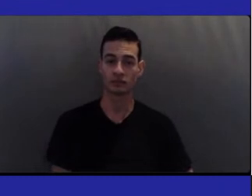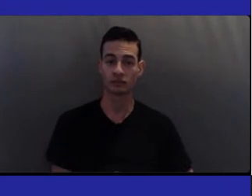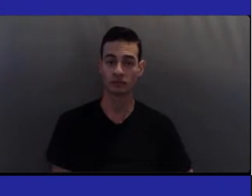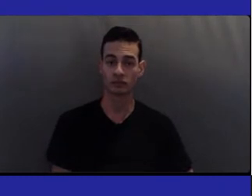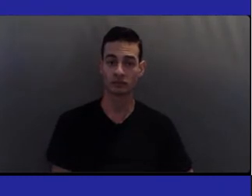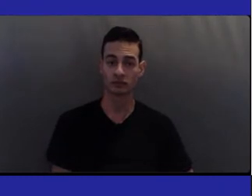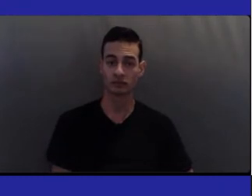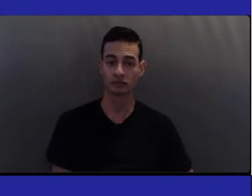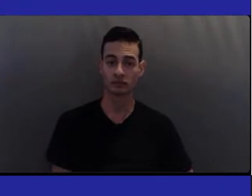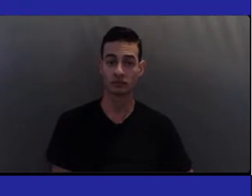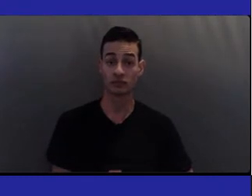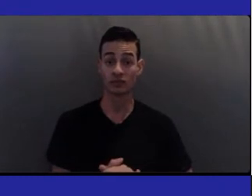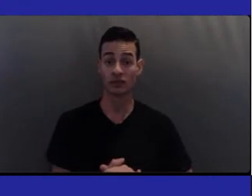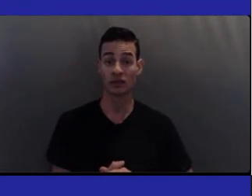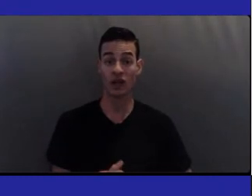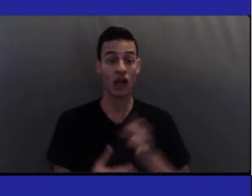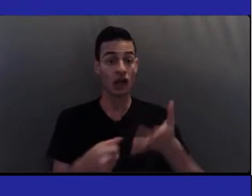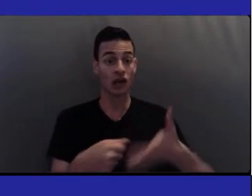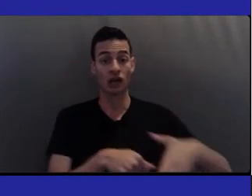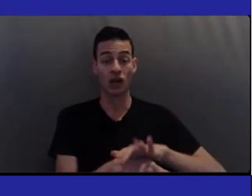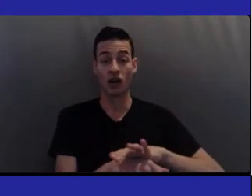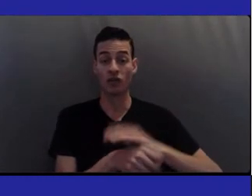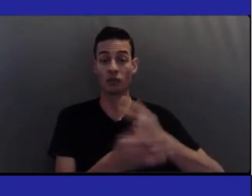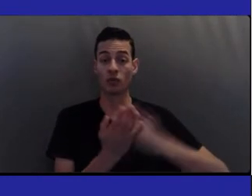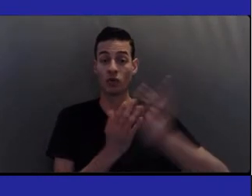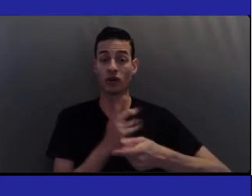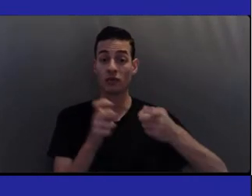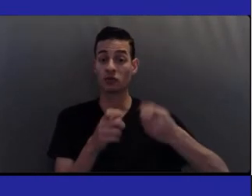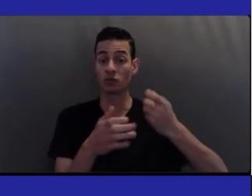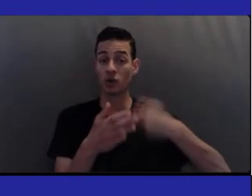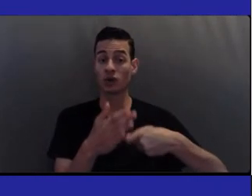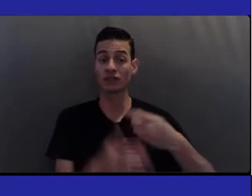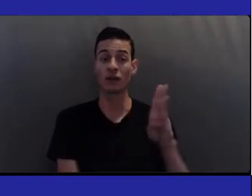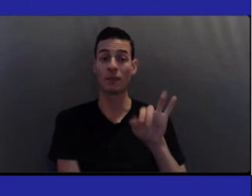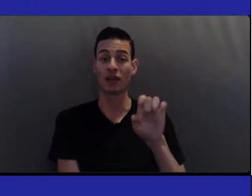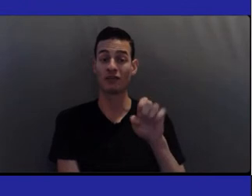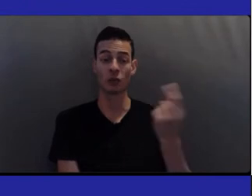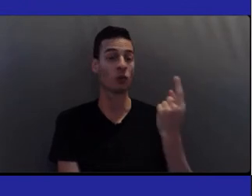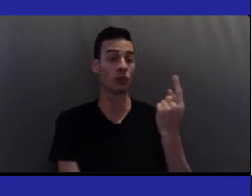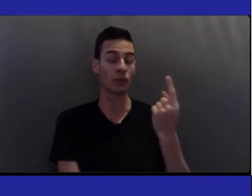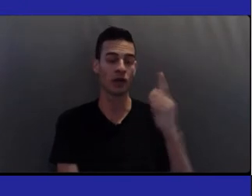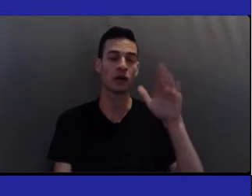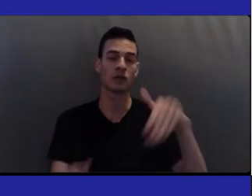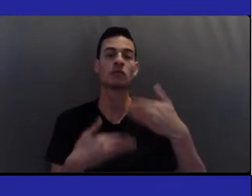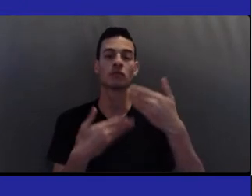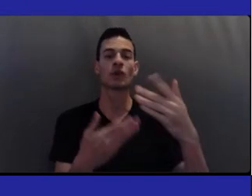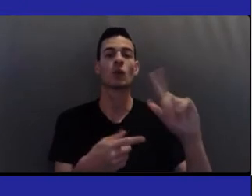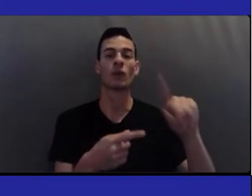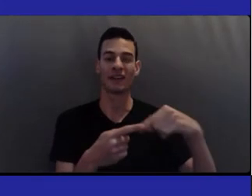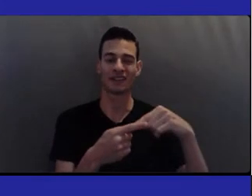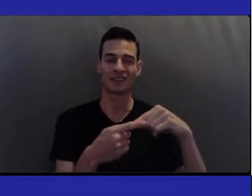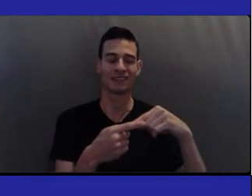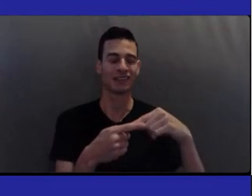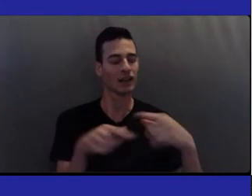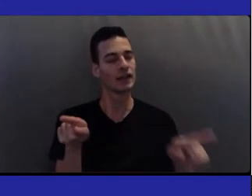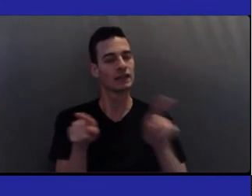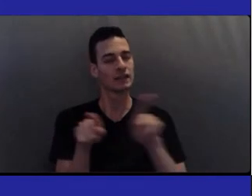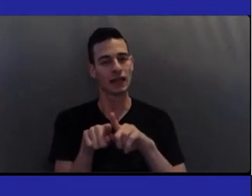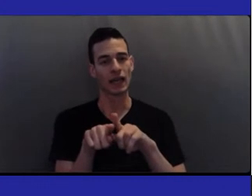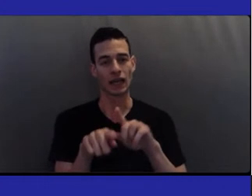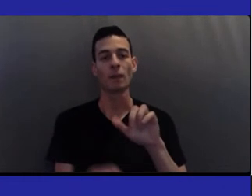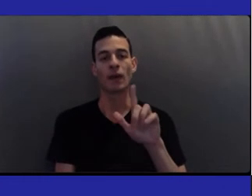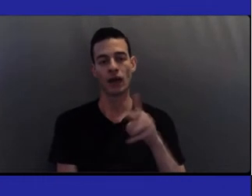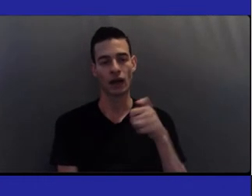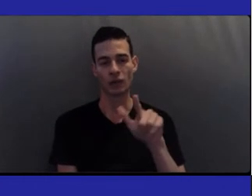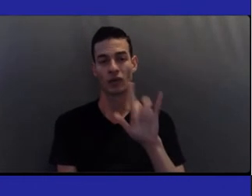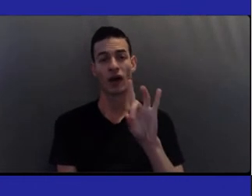$16,635,305 to cover program management costs at Bellevue only, and this was presented to a Capital Committee on April 8, 2023.